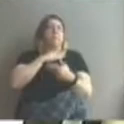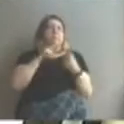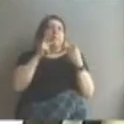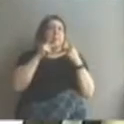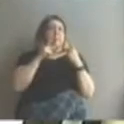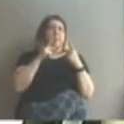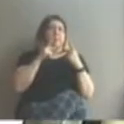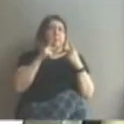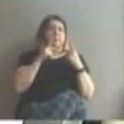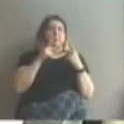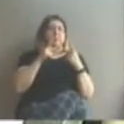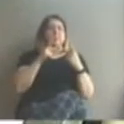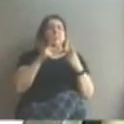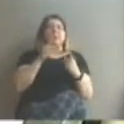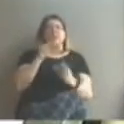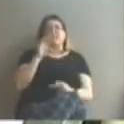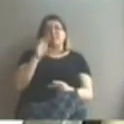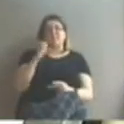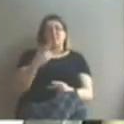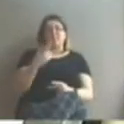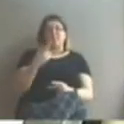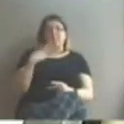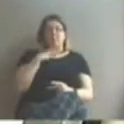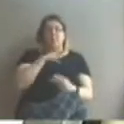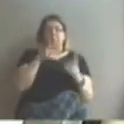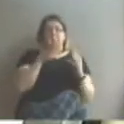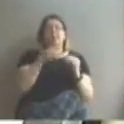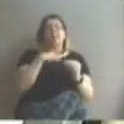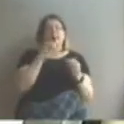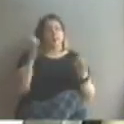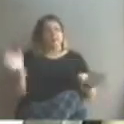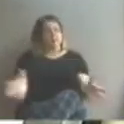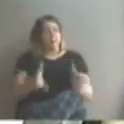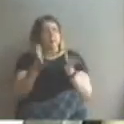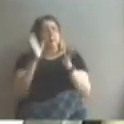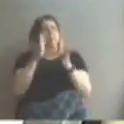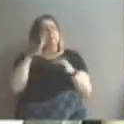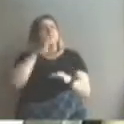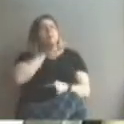March board meeting that I would encourage the board to be